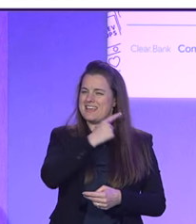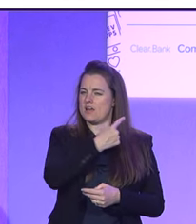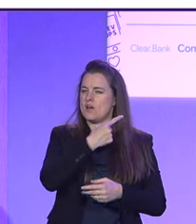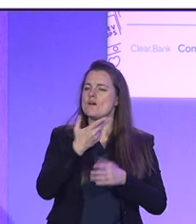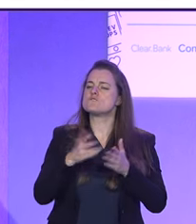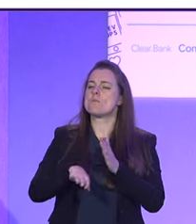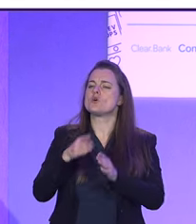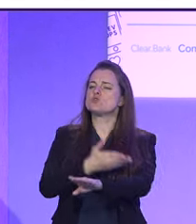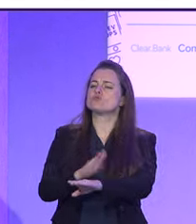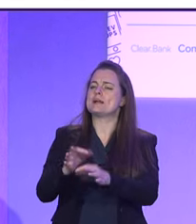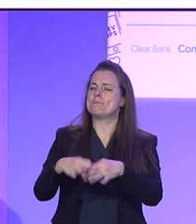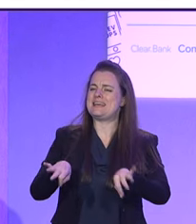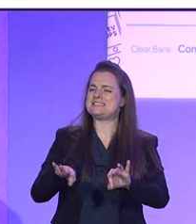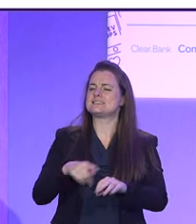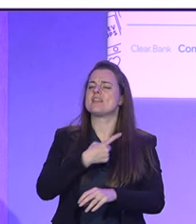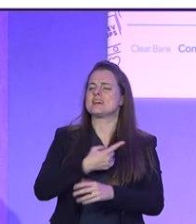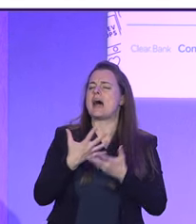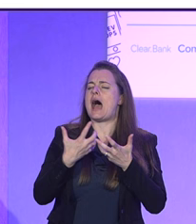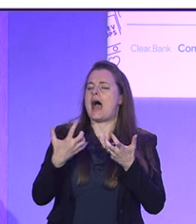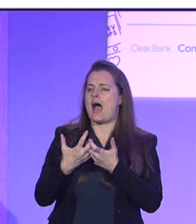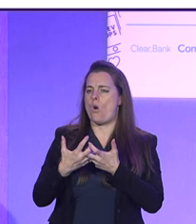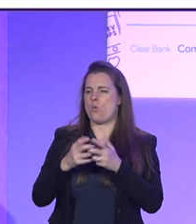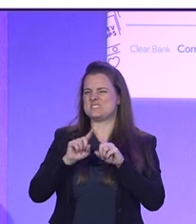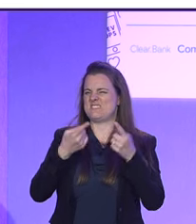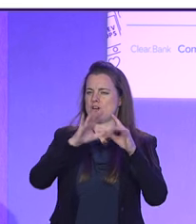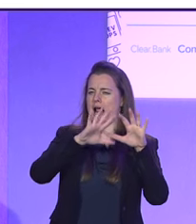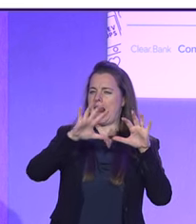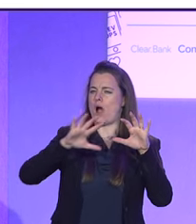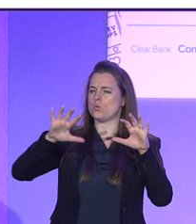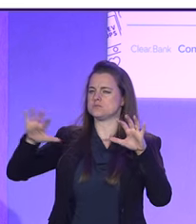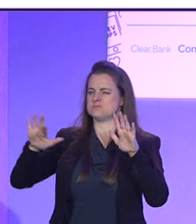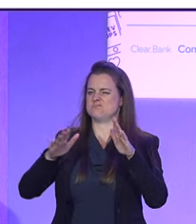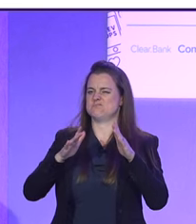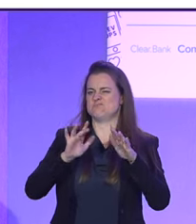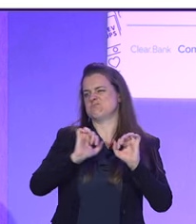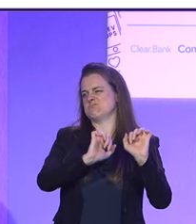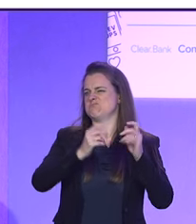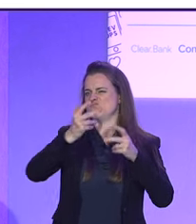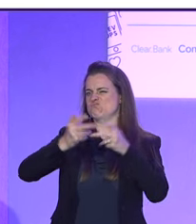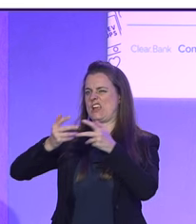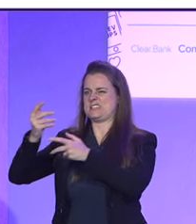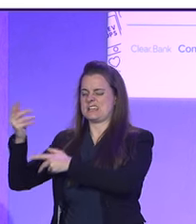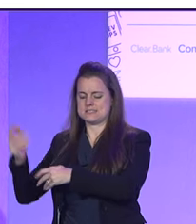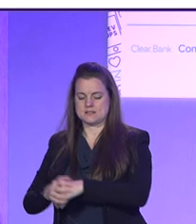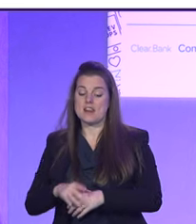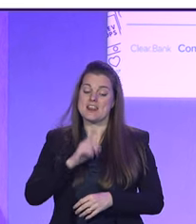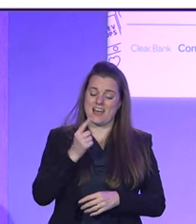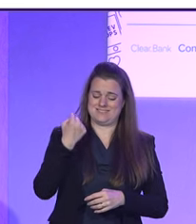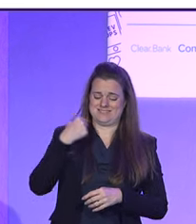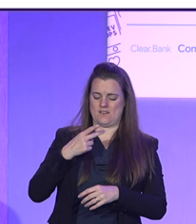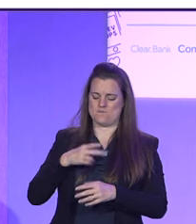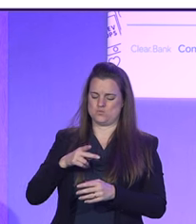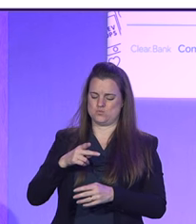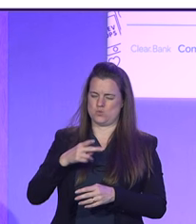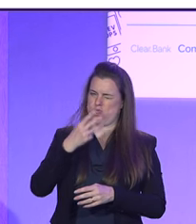providers are scoring. This is data from 2020, might have changed, but it gives you some idea of how the major